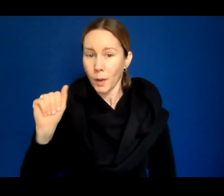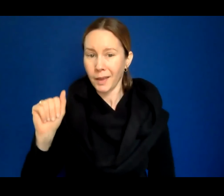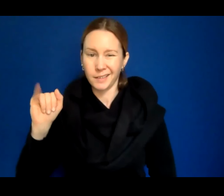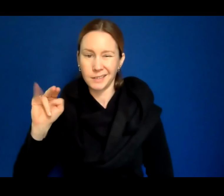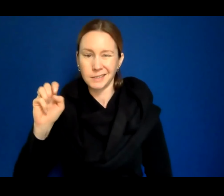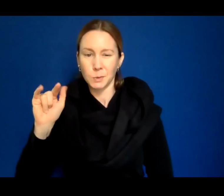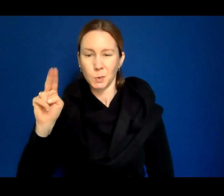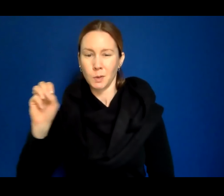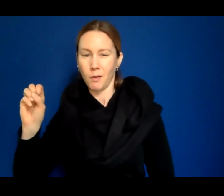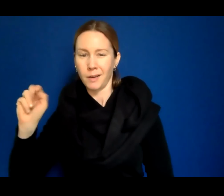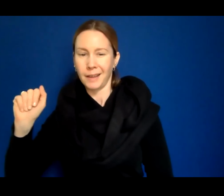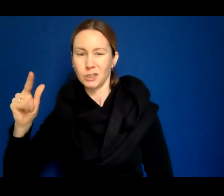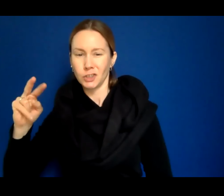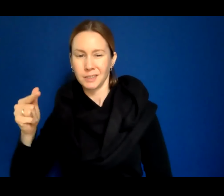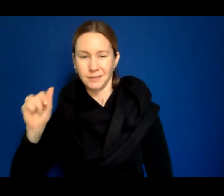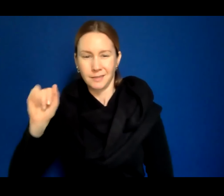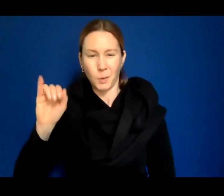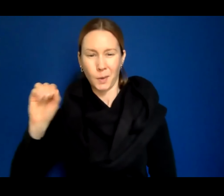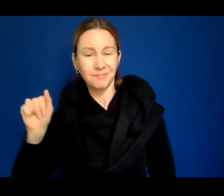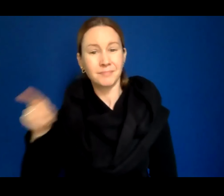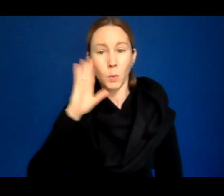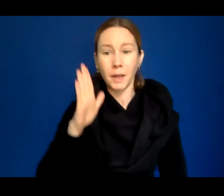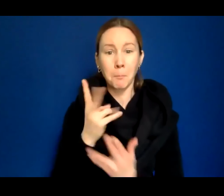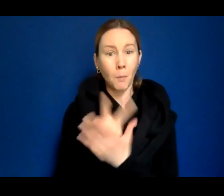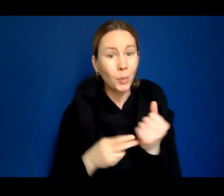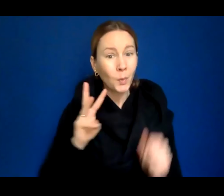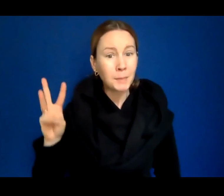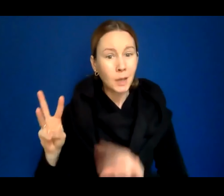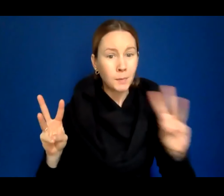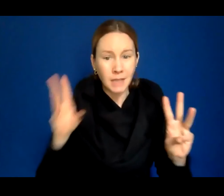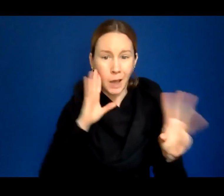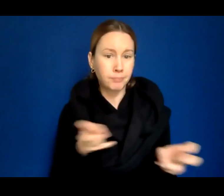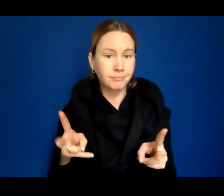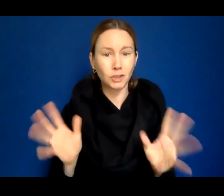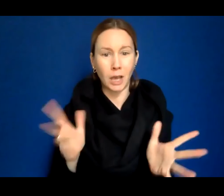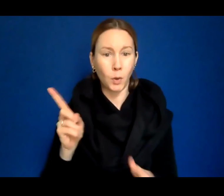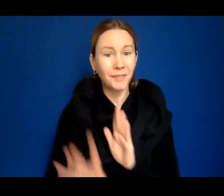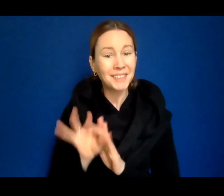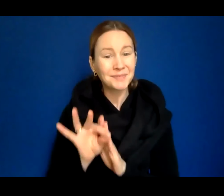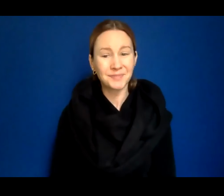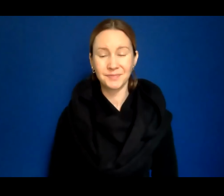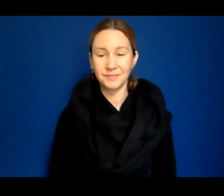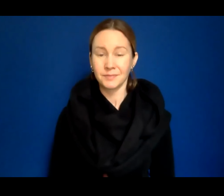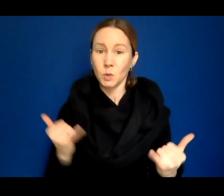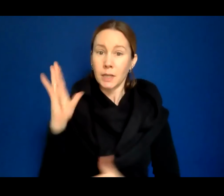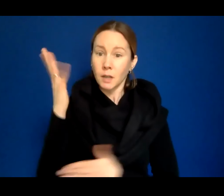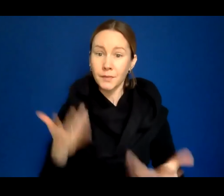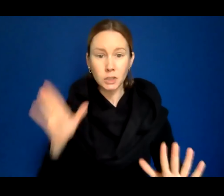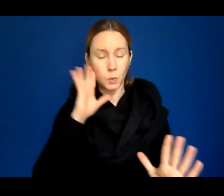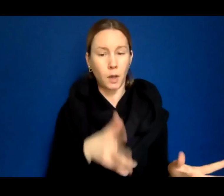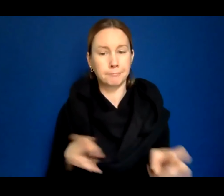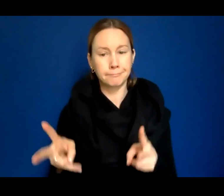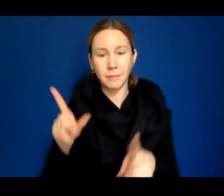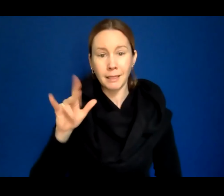websites, which I will put into the chat. At the end of today's talk, we will put a link to a course evaluation in the